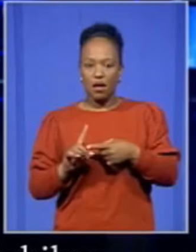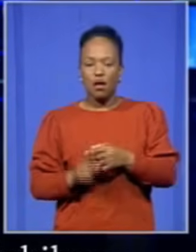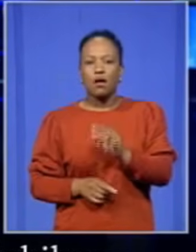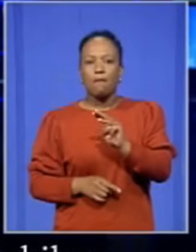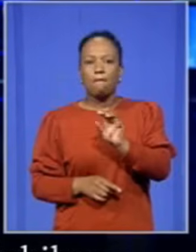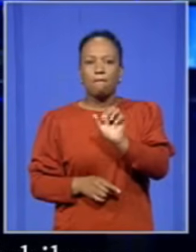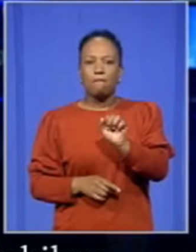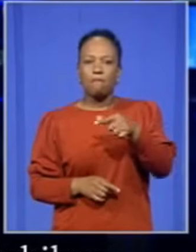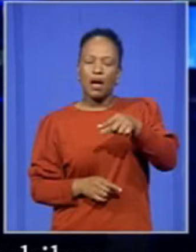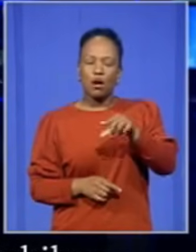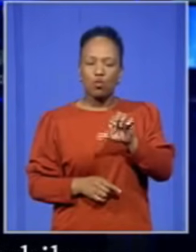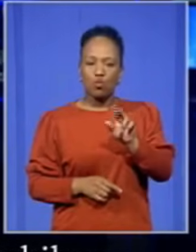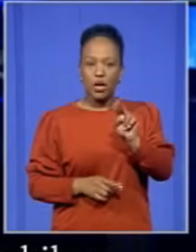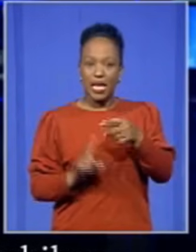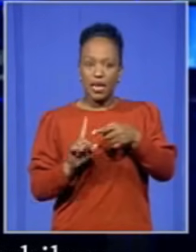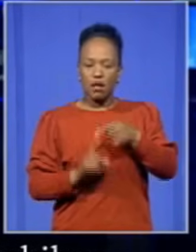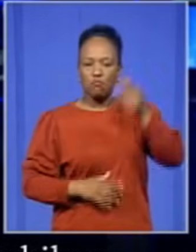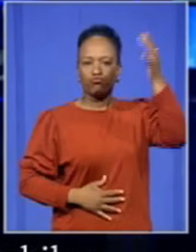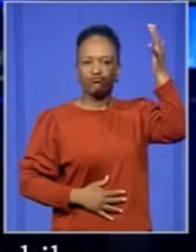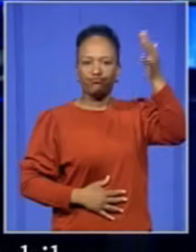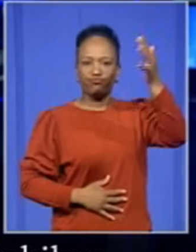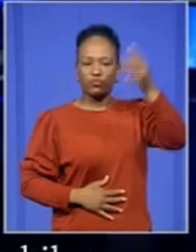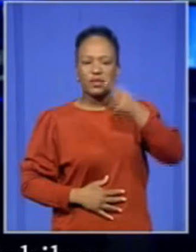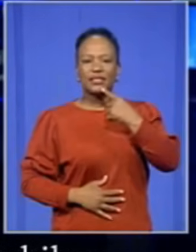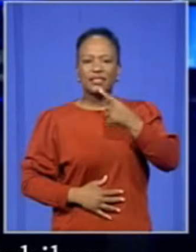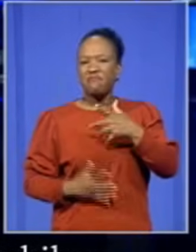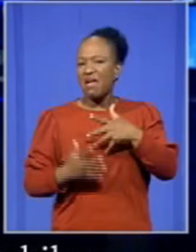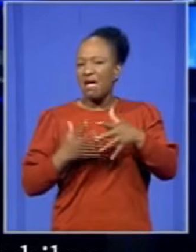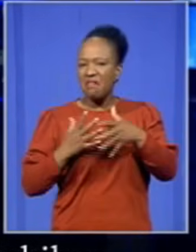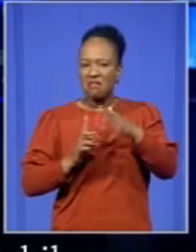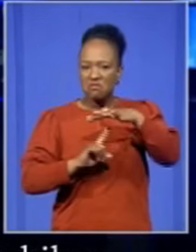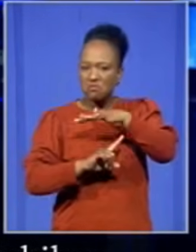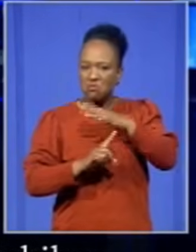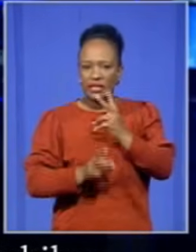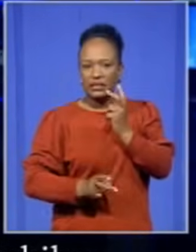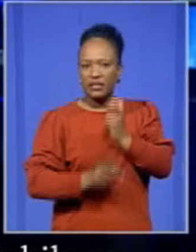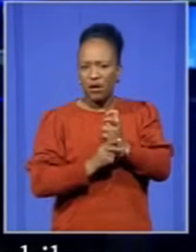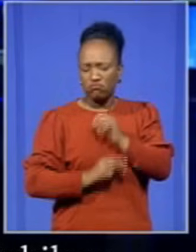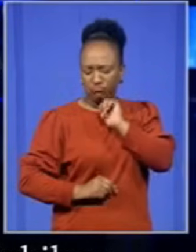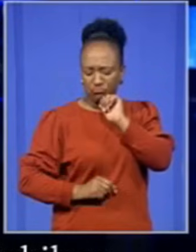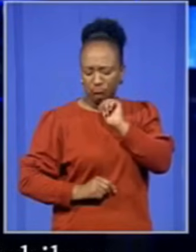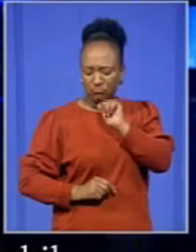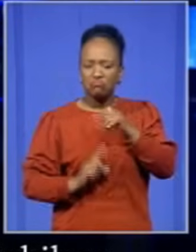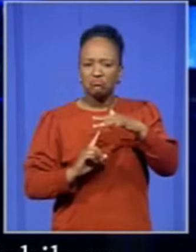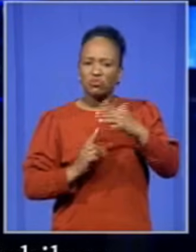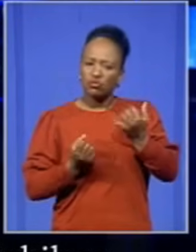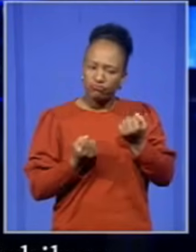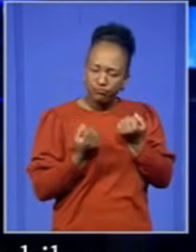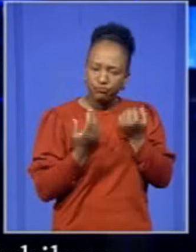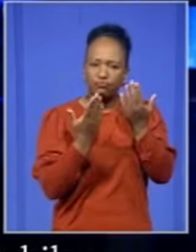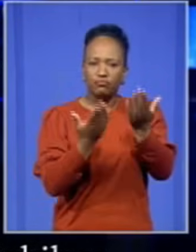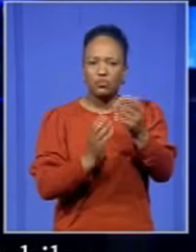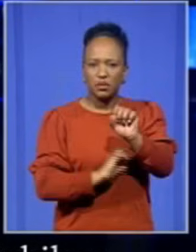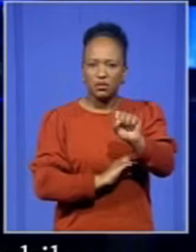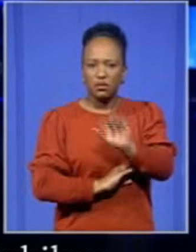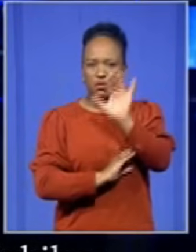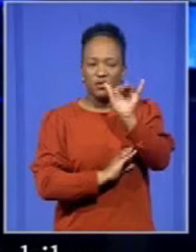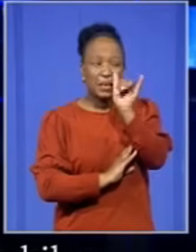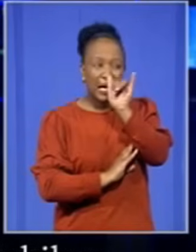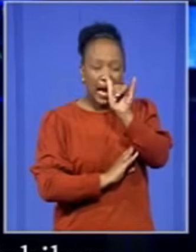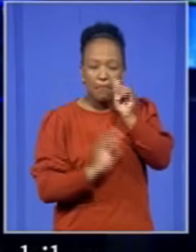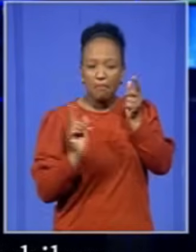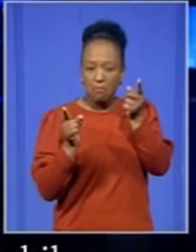Mathai o rile mo maemong a bokete base o na ithaopa go direla baagi ba Afrika Borwa ka botswapelo le go lebana le disenyi tse di